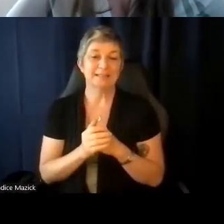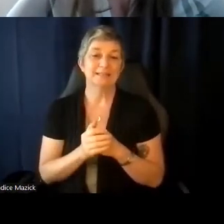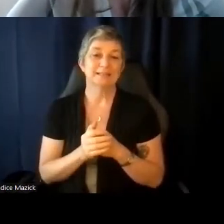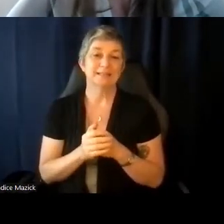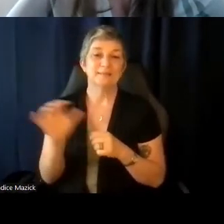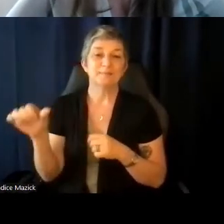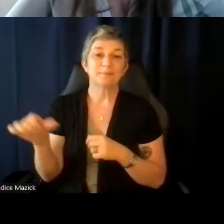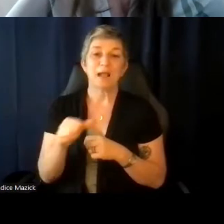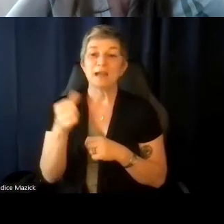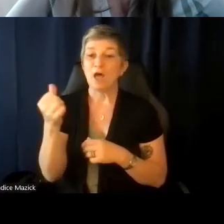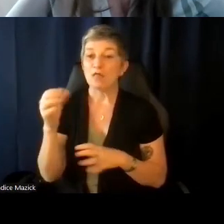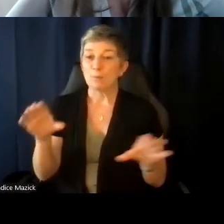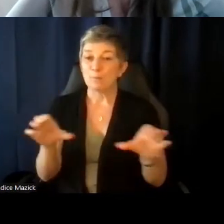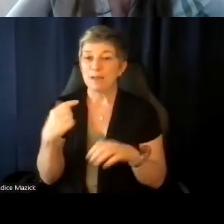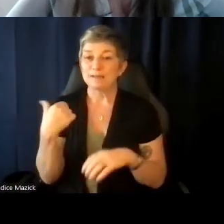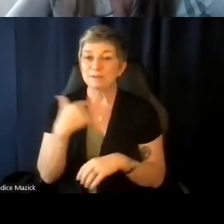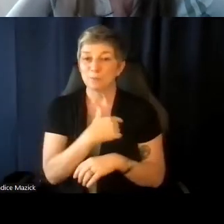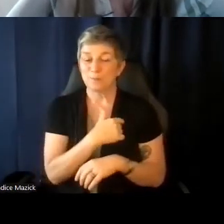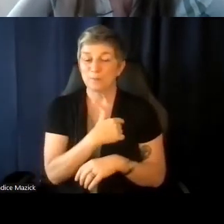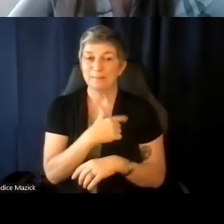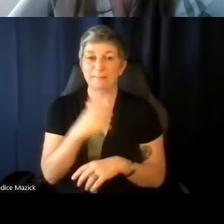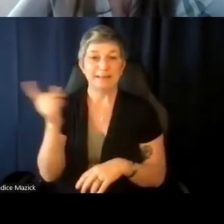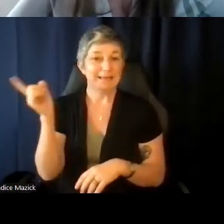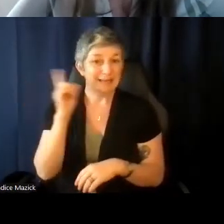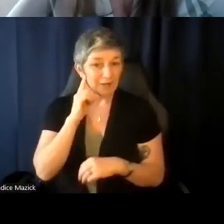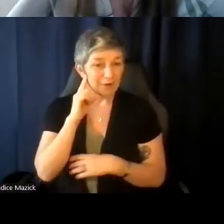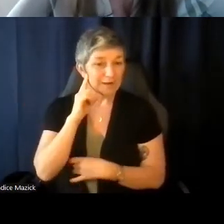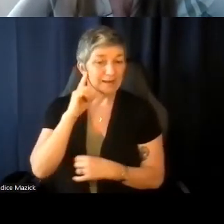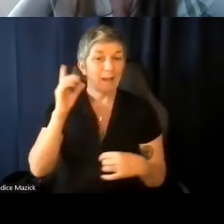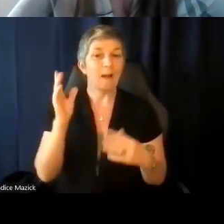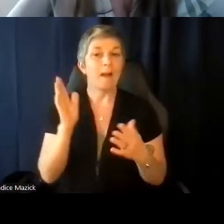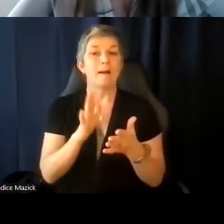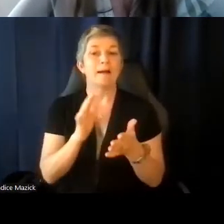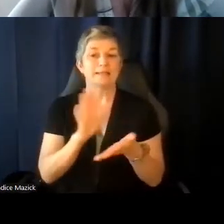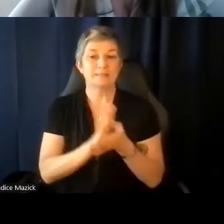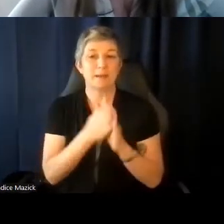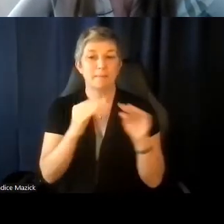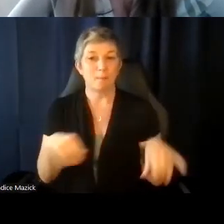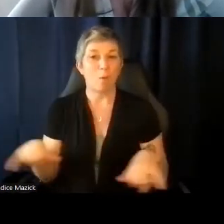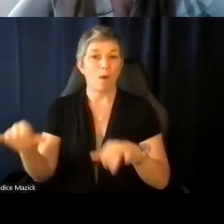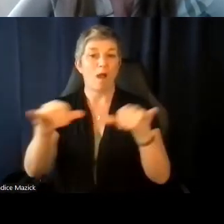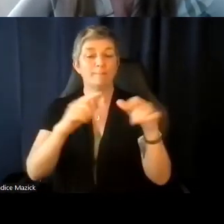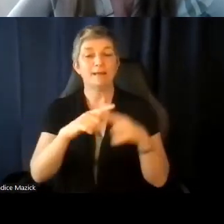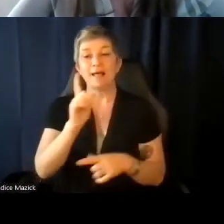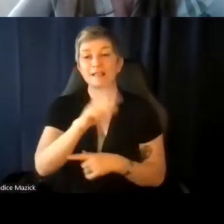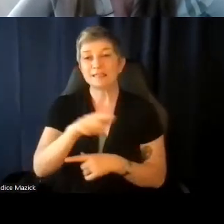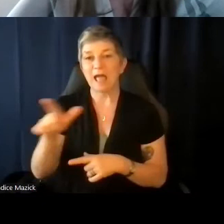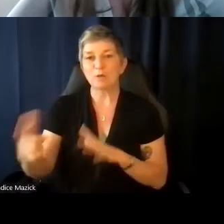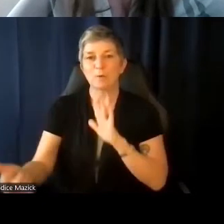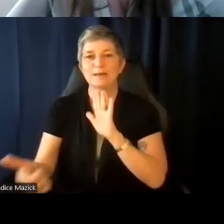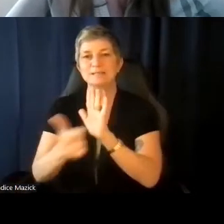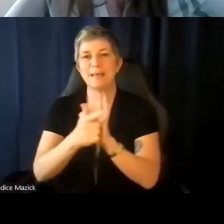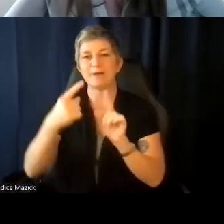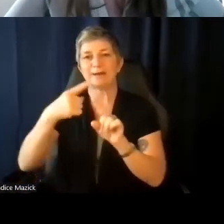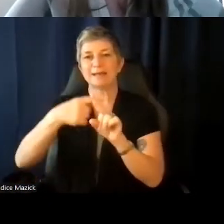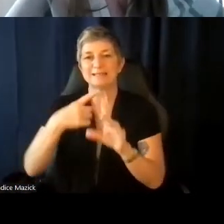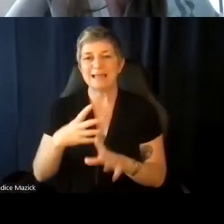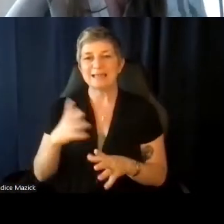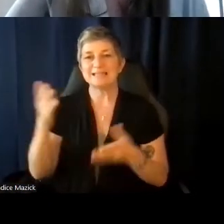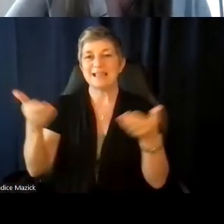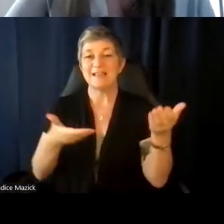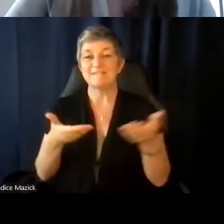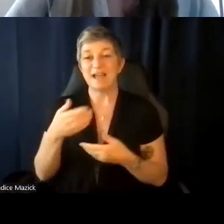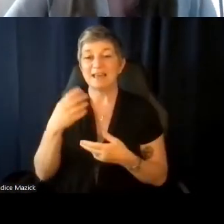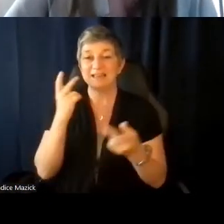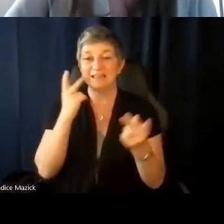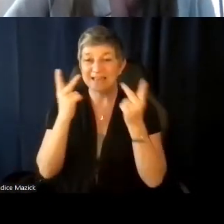Another practice that we have been hearing is becoming more and more common is the landlord is banning a tenant's invited guests from visiting